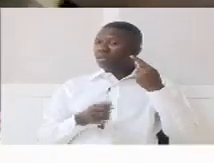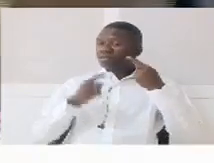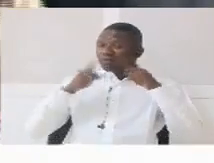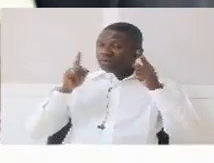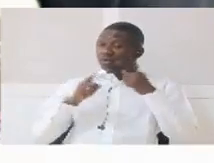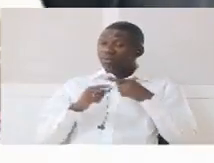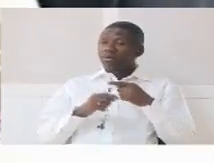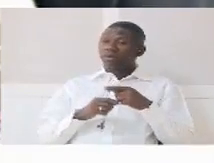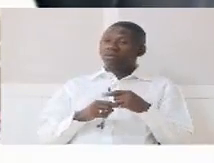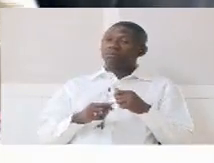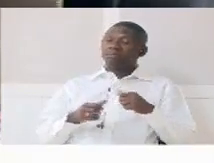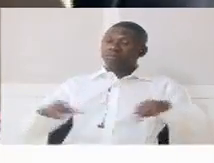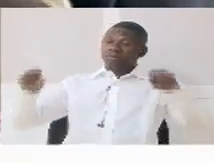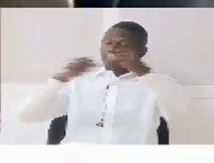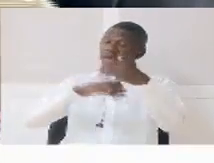yard,